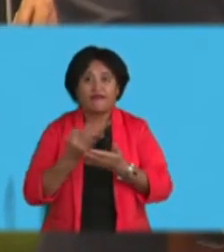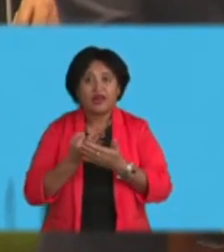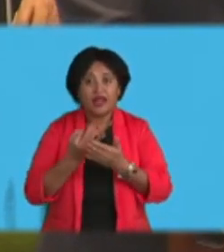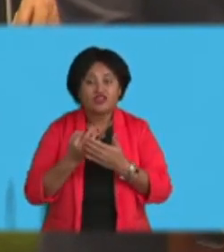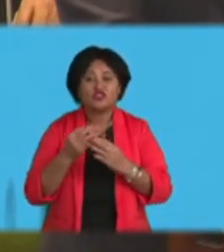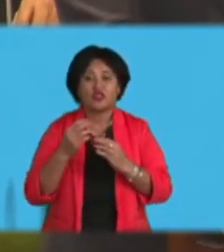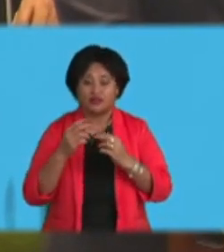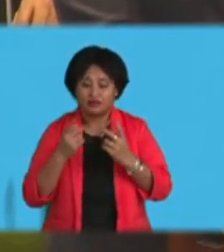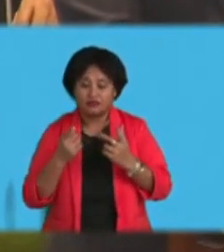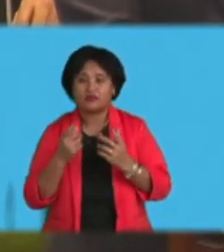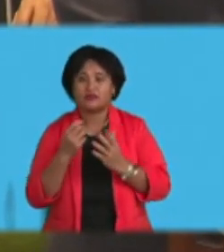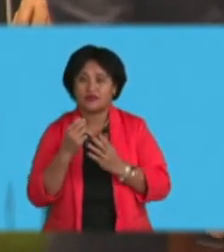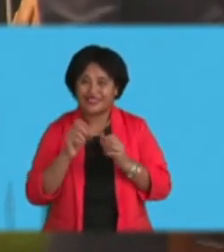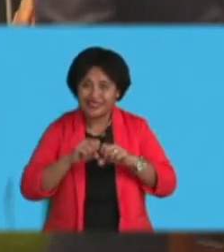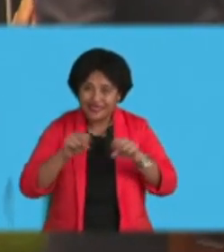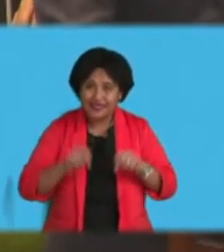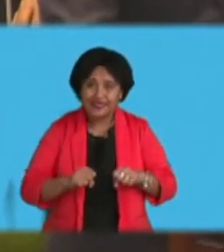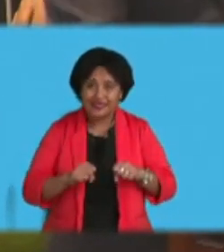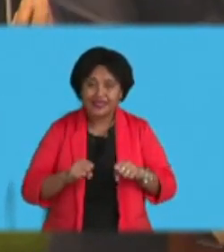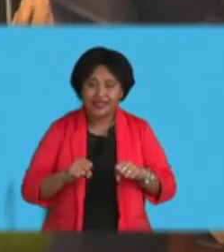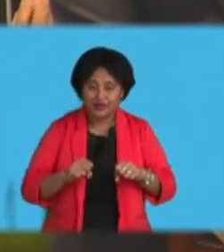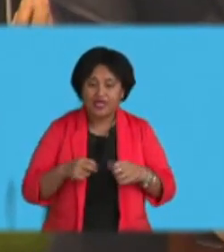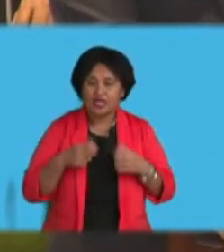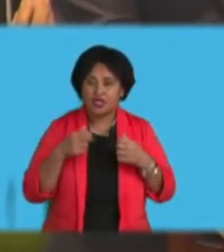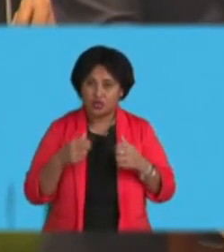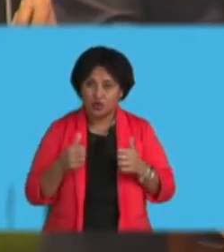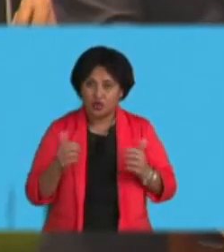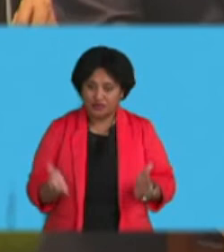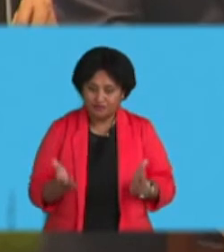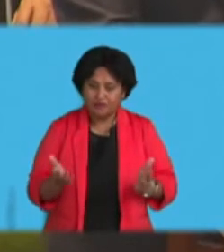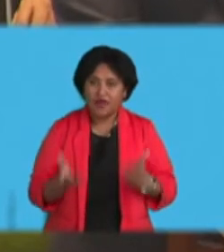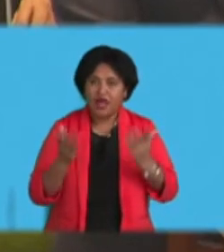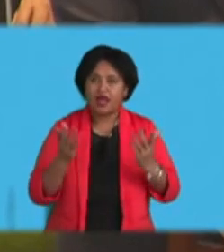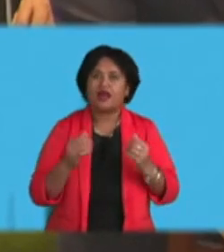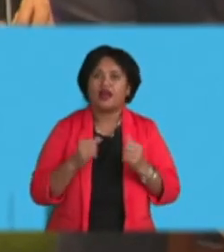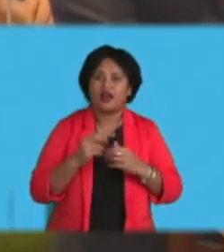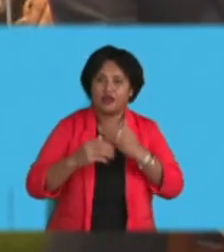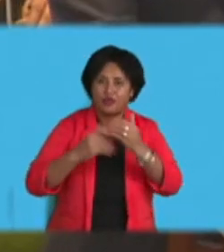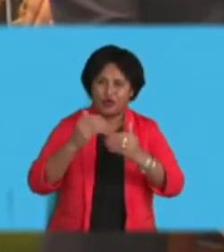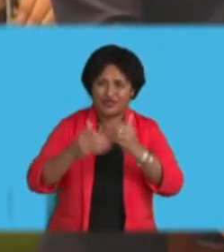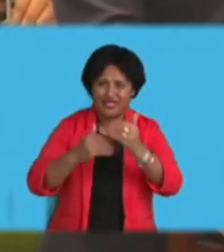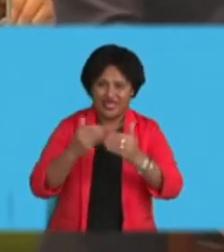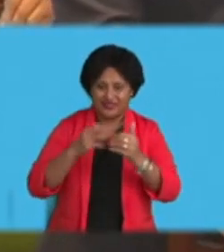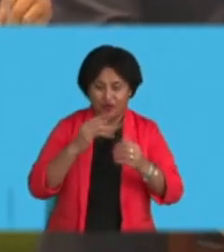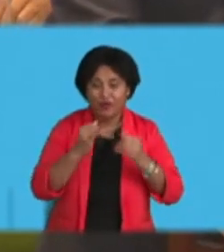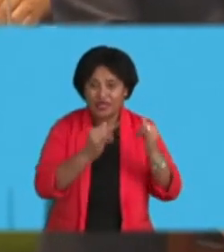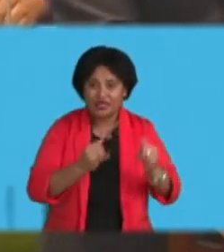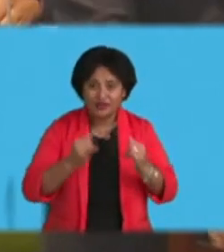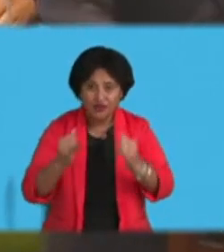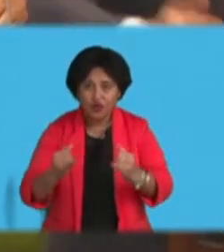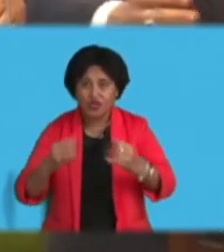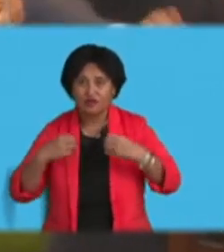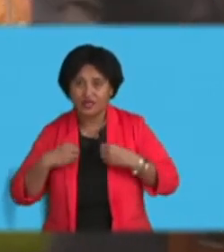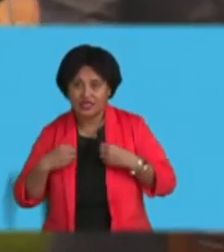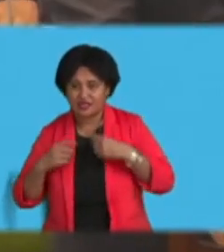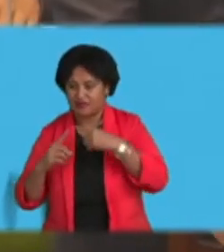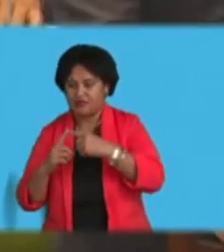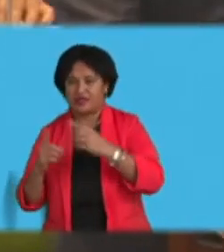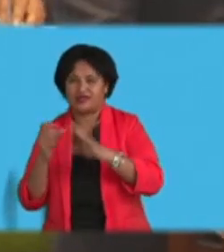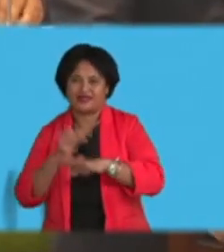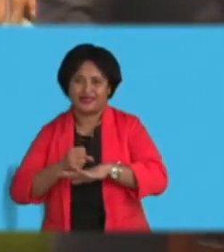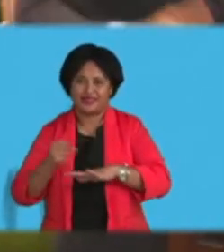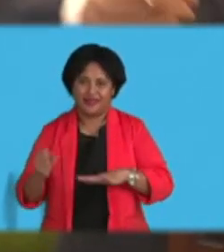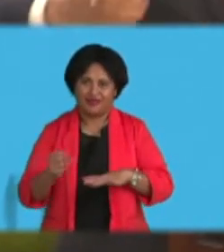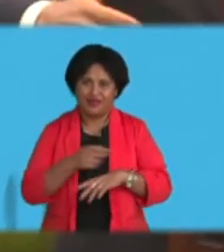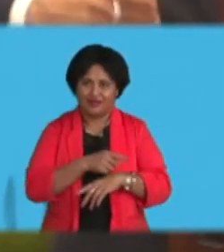sound financial institutions and market, it fosters the process of wealth accumulation by individuals, businesses and the government. As highlighted again, Madam